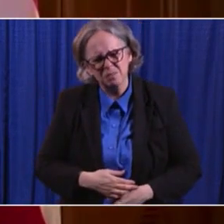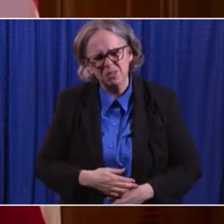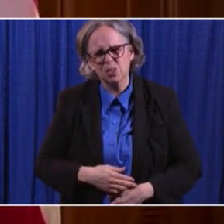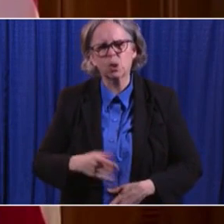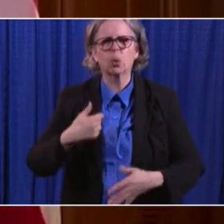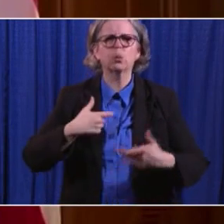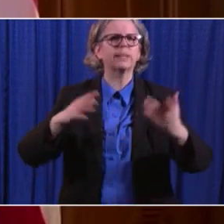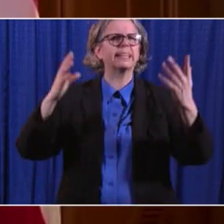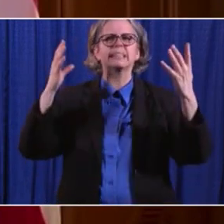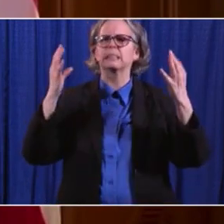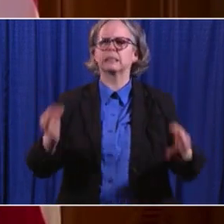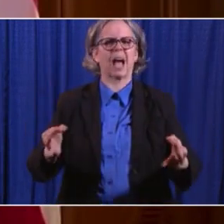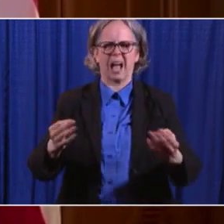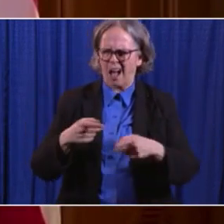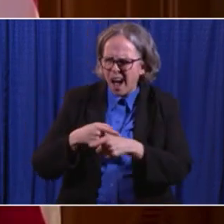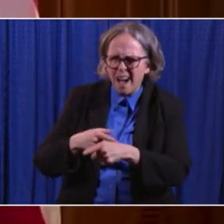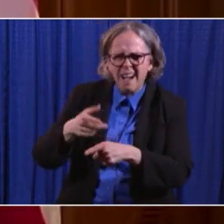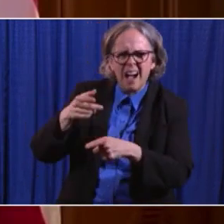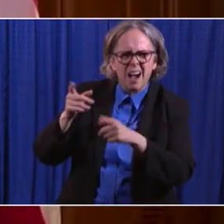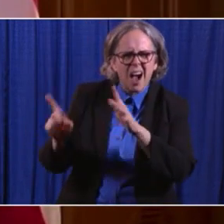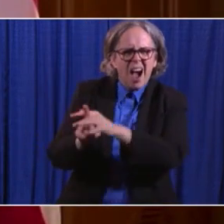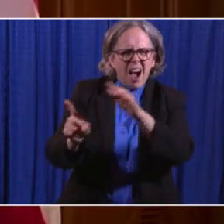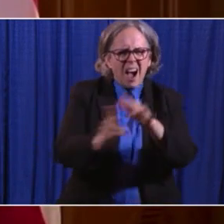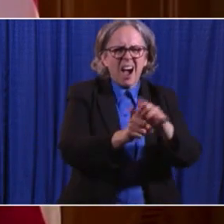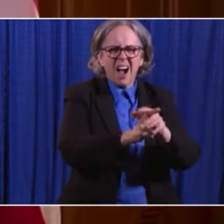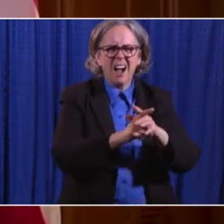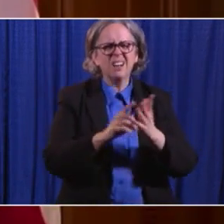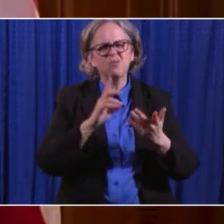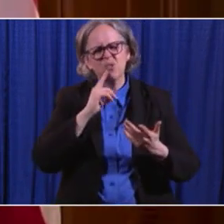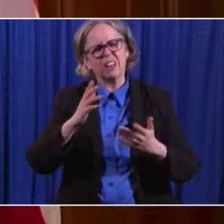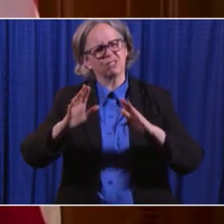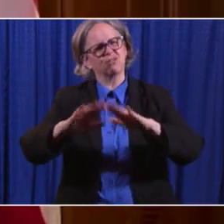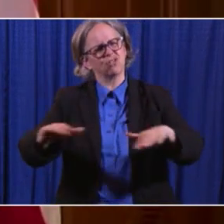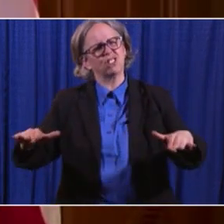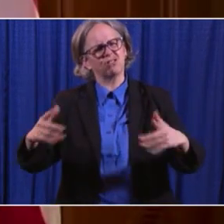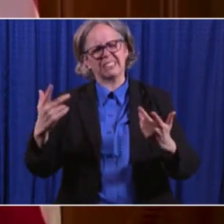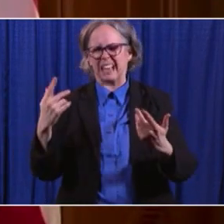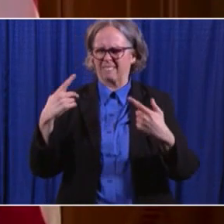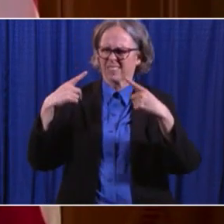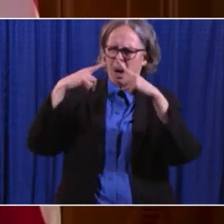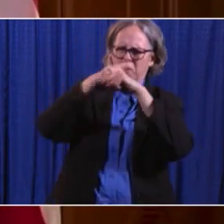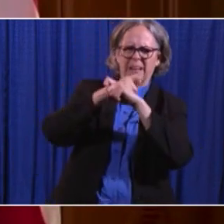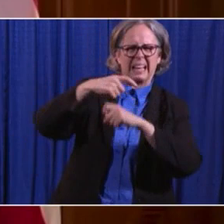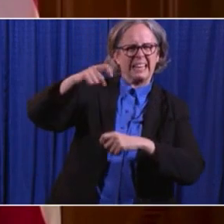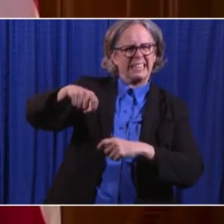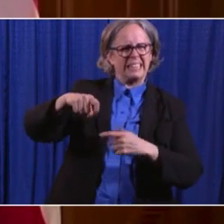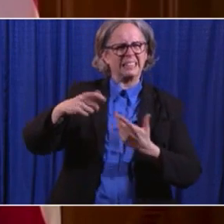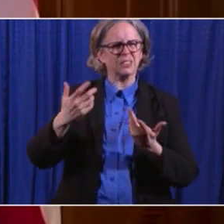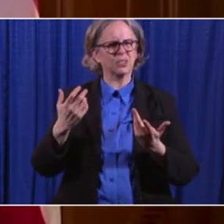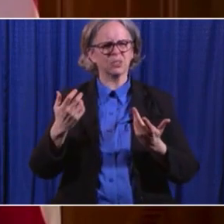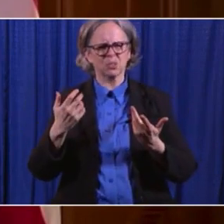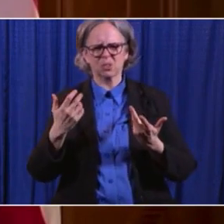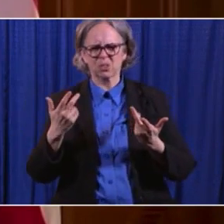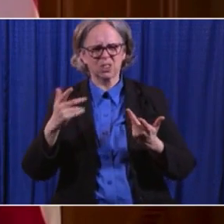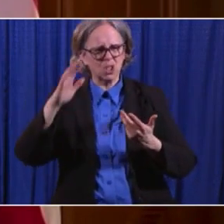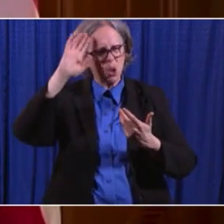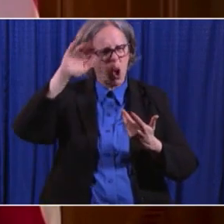their families are one step closer to accessing the right kind of care at the right